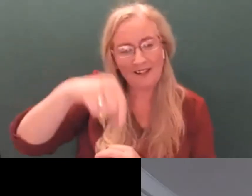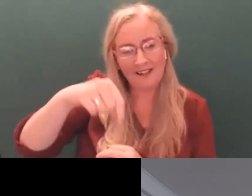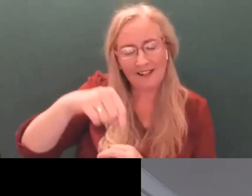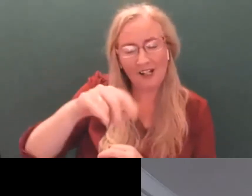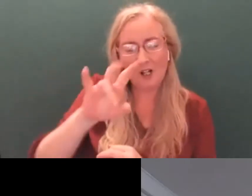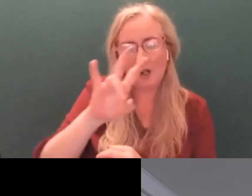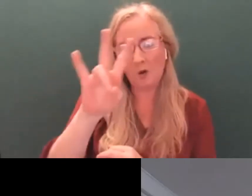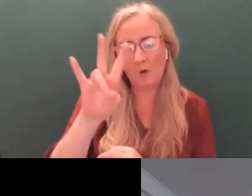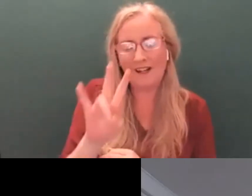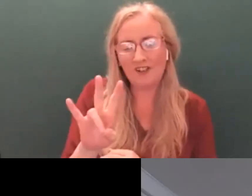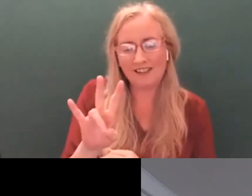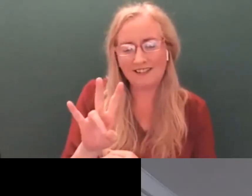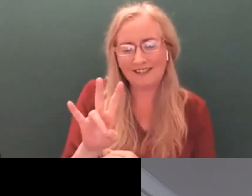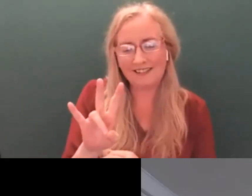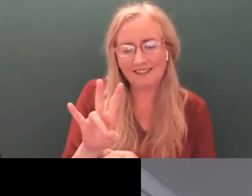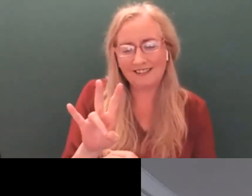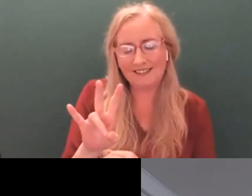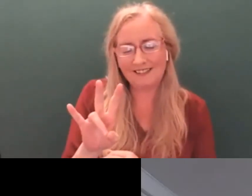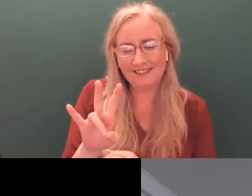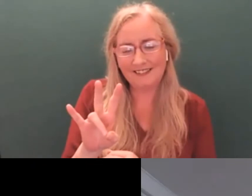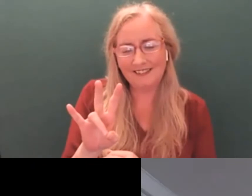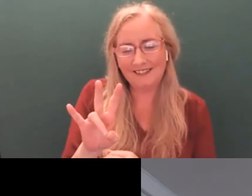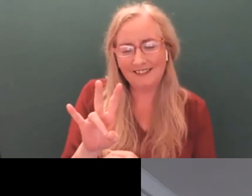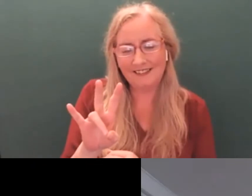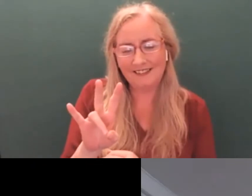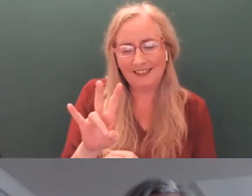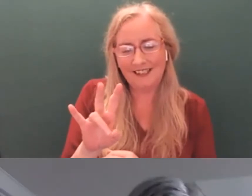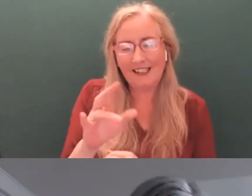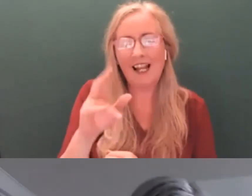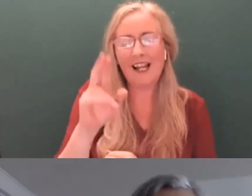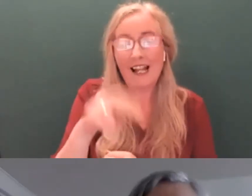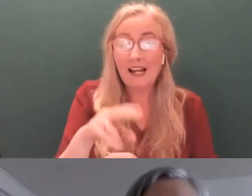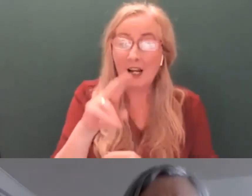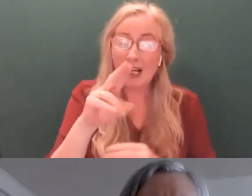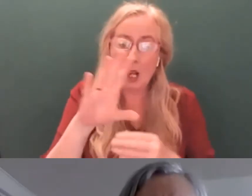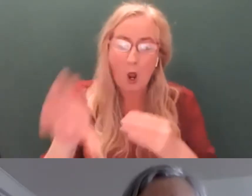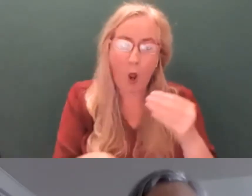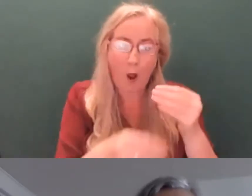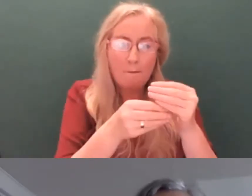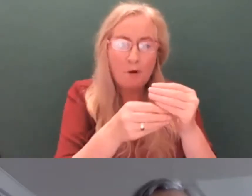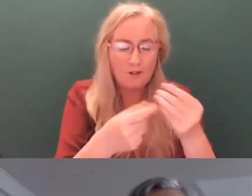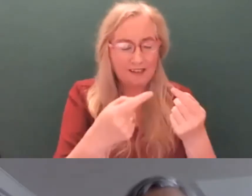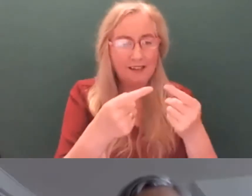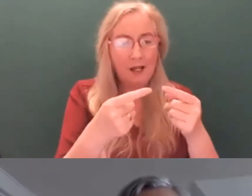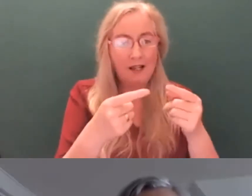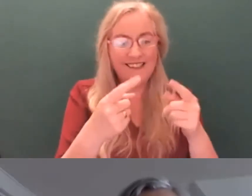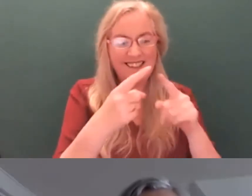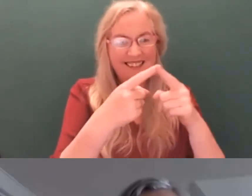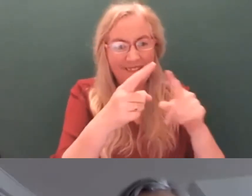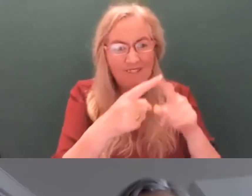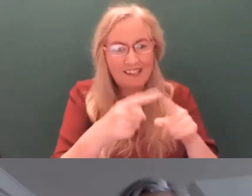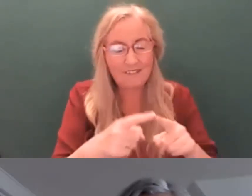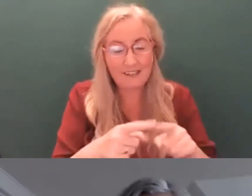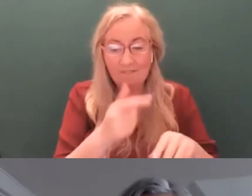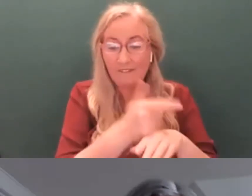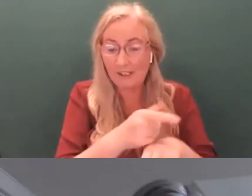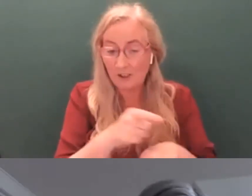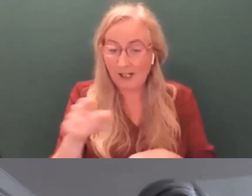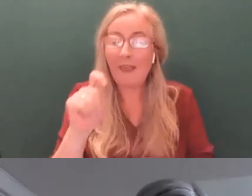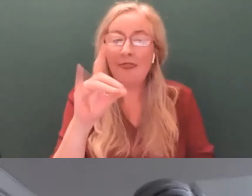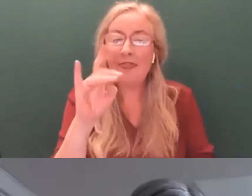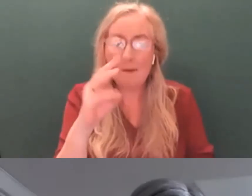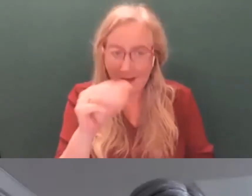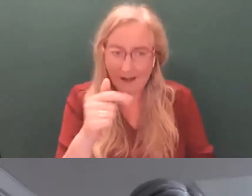Thelma is best to answer this. Someone's asking if they can upload multiple videos. Yeah, so when